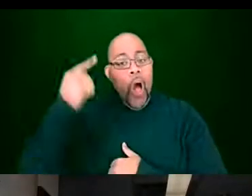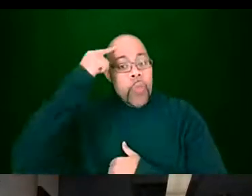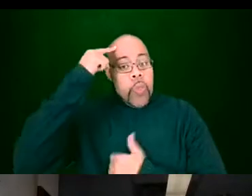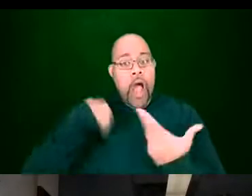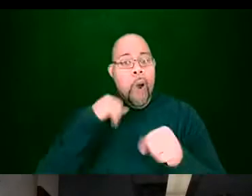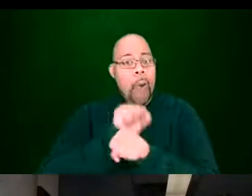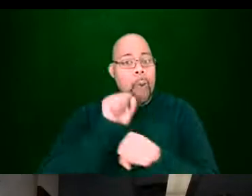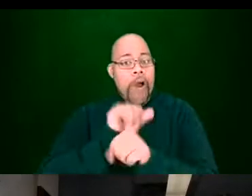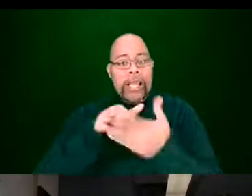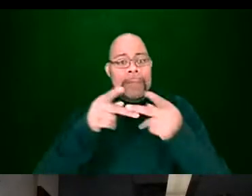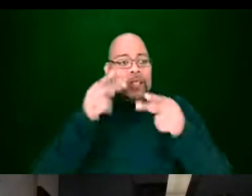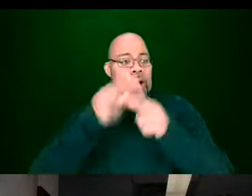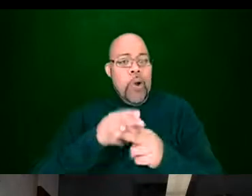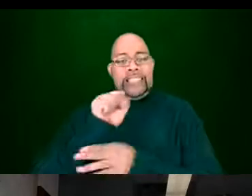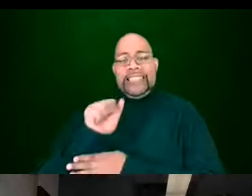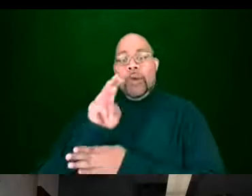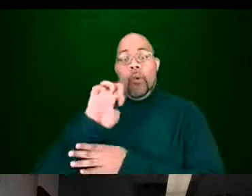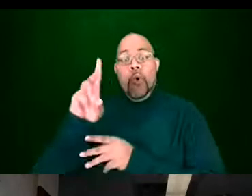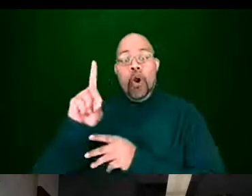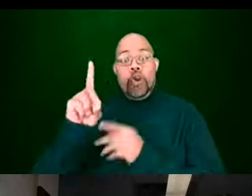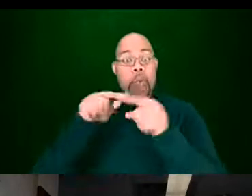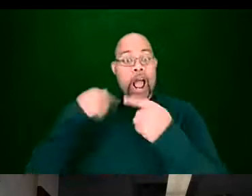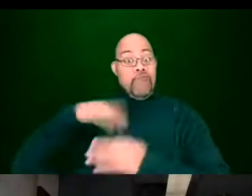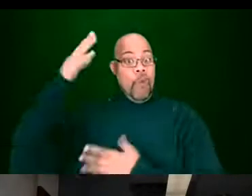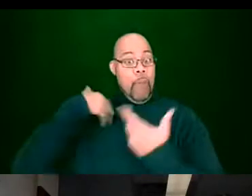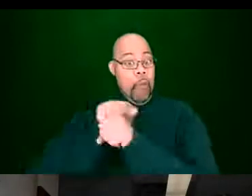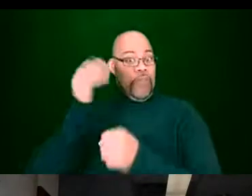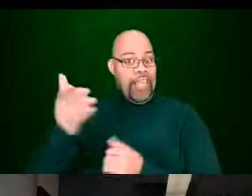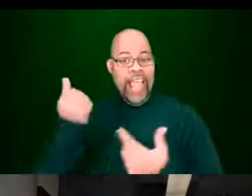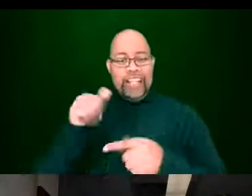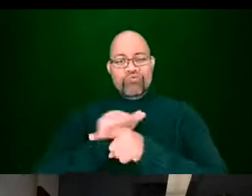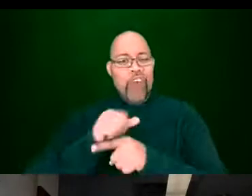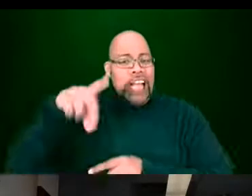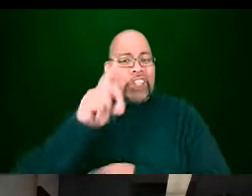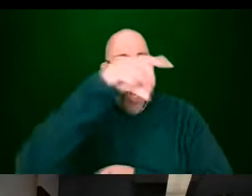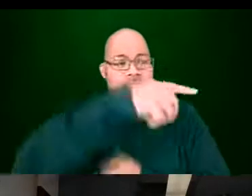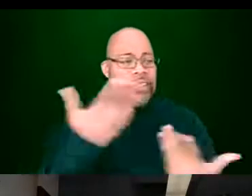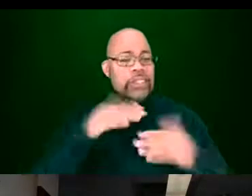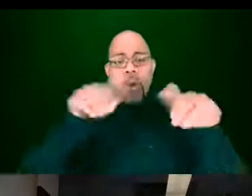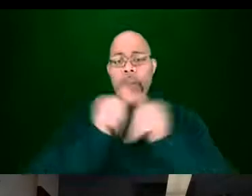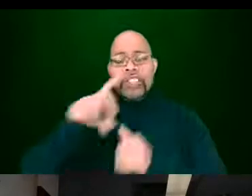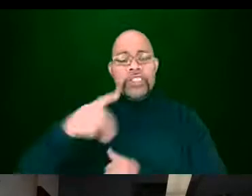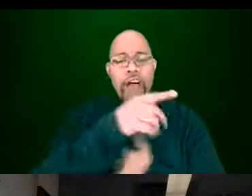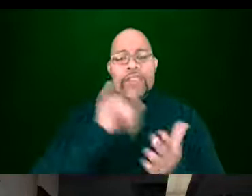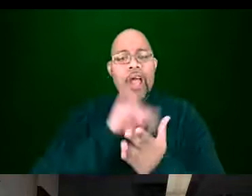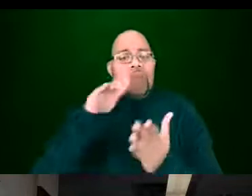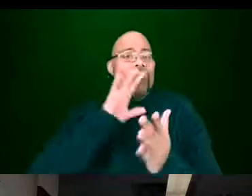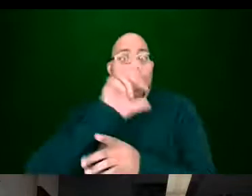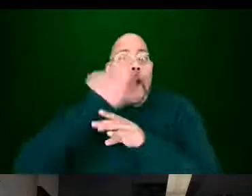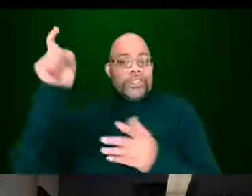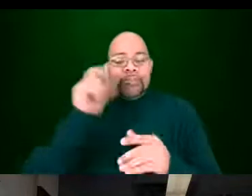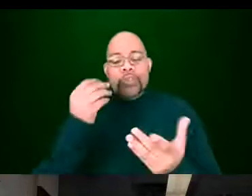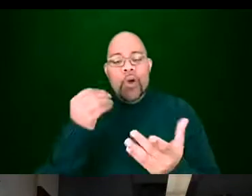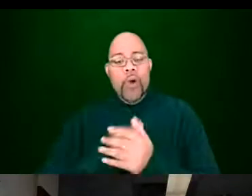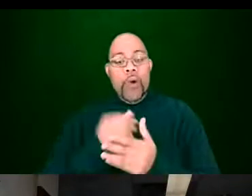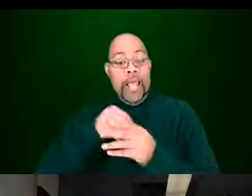work at this place called SeaWorld when I grew up and train dolphins and swim with the dolphins. It was awesome. So